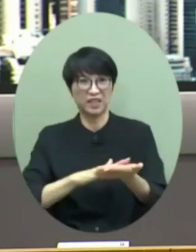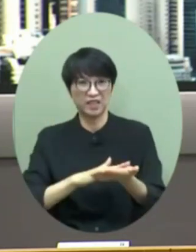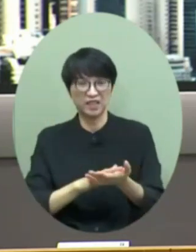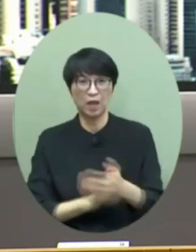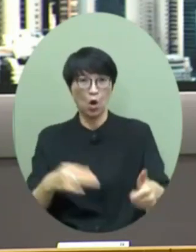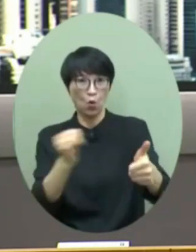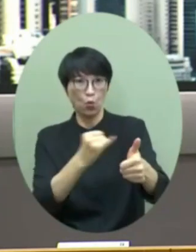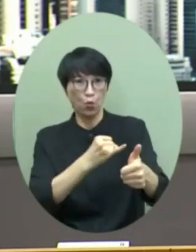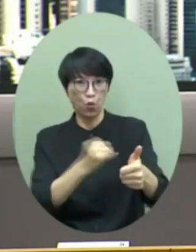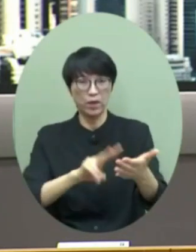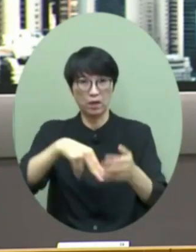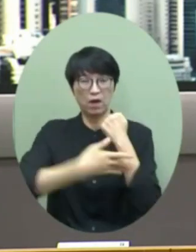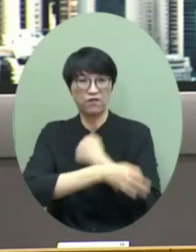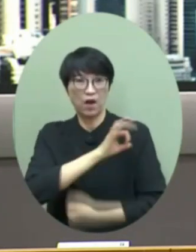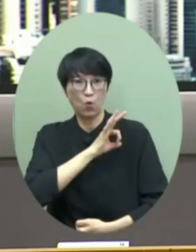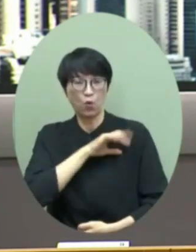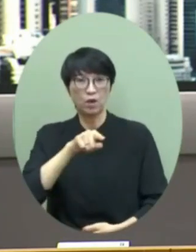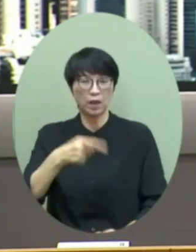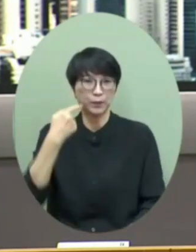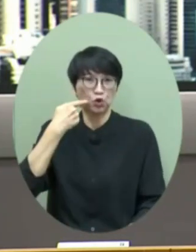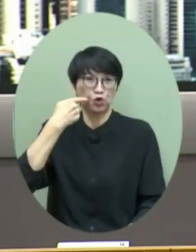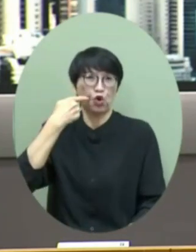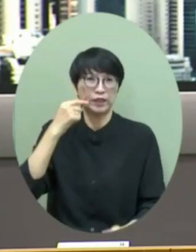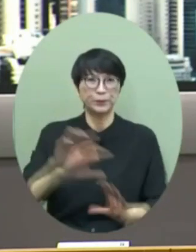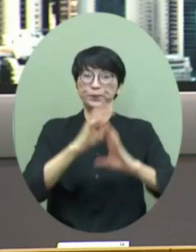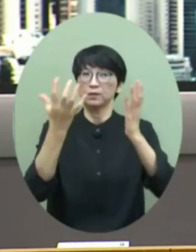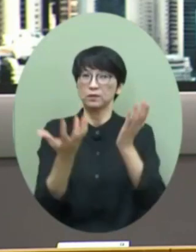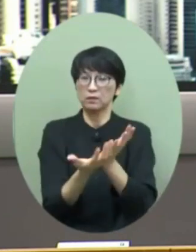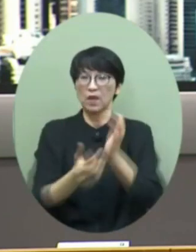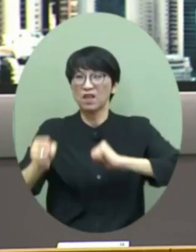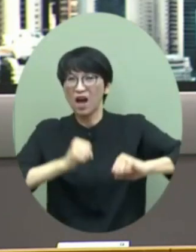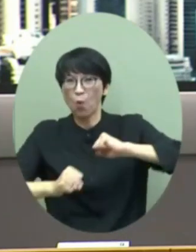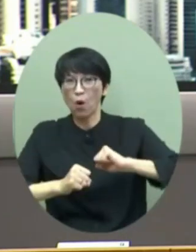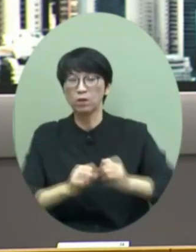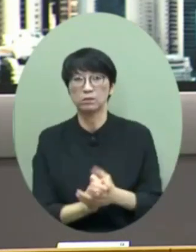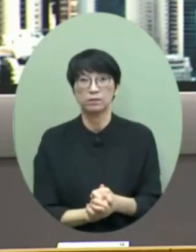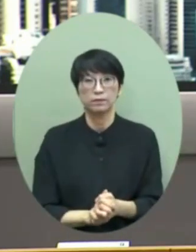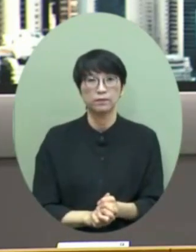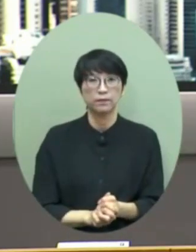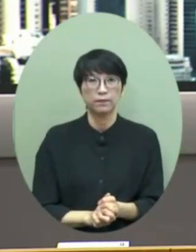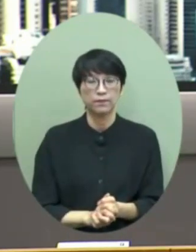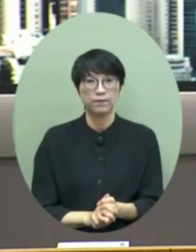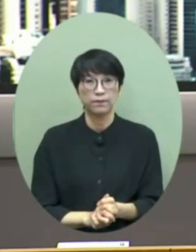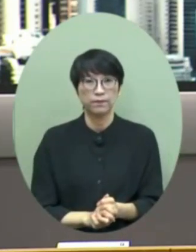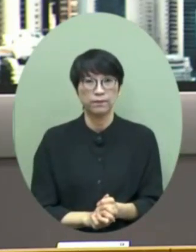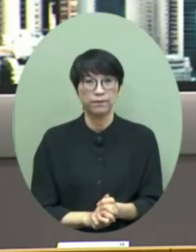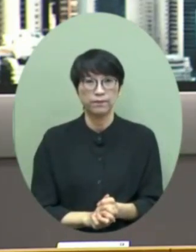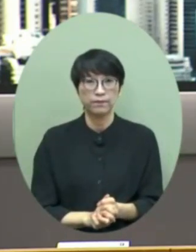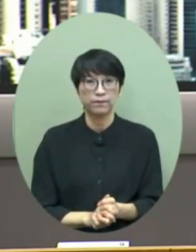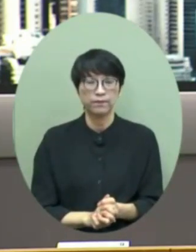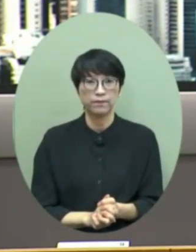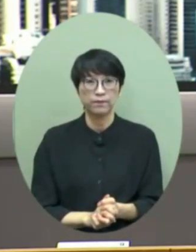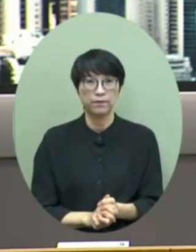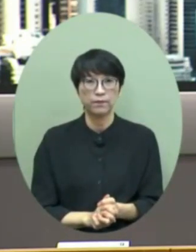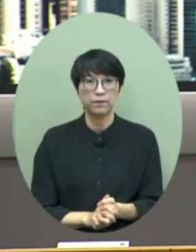months in Legislative Council for the law to be passed. And then we've seen all sorts of acts that we wouldn't want to see